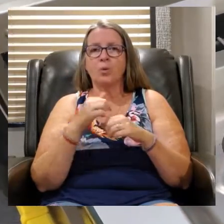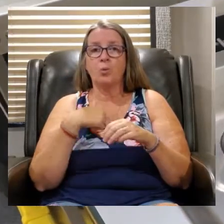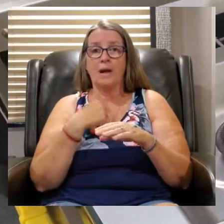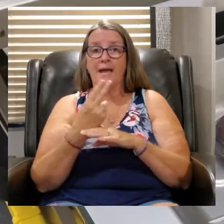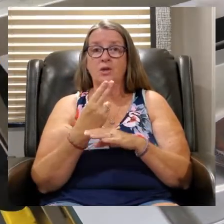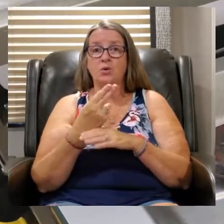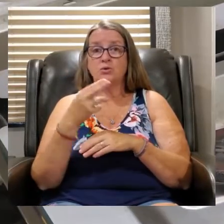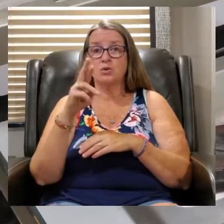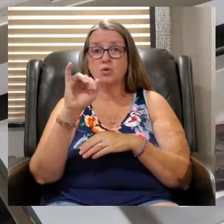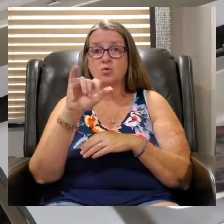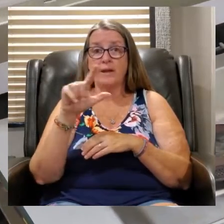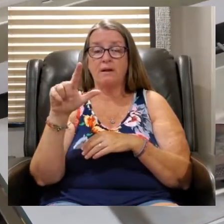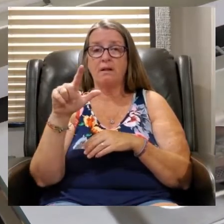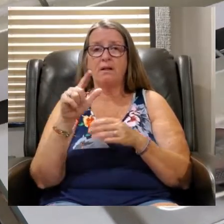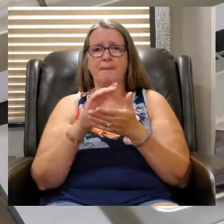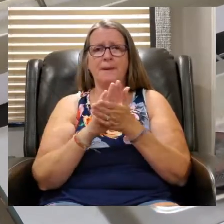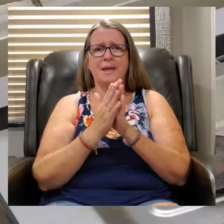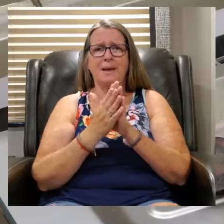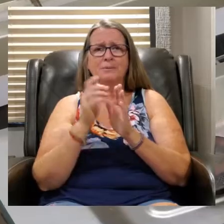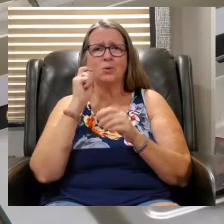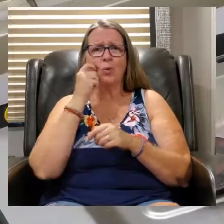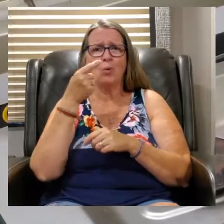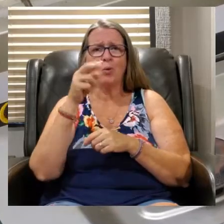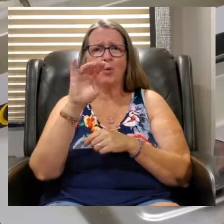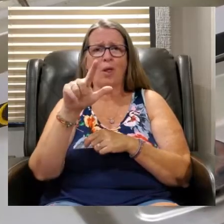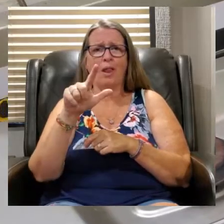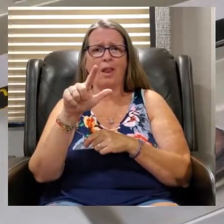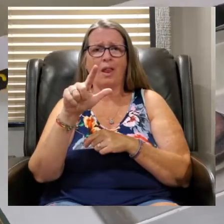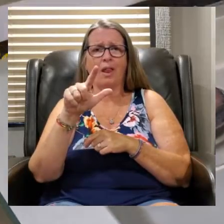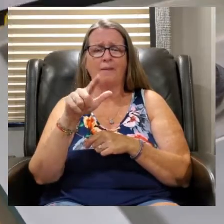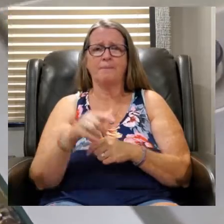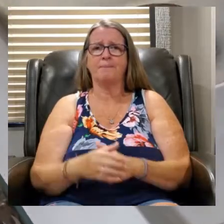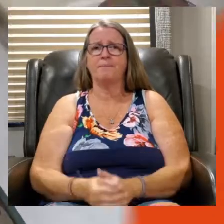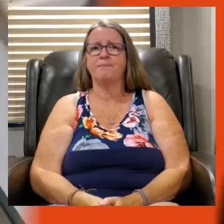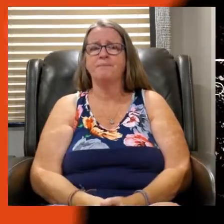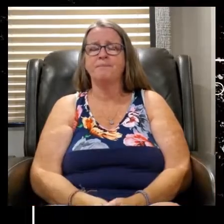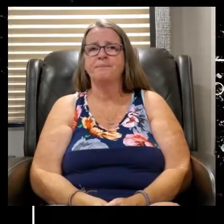Lodge griddle on it, it's a cool grill.